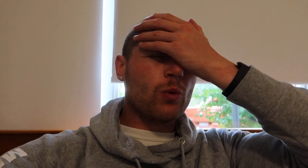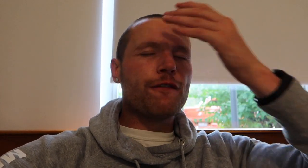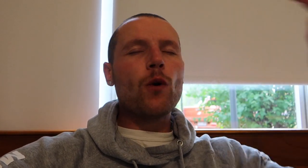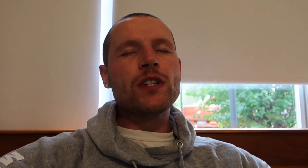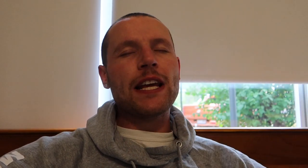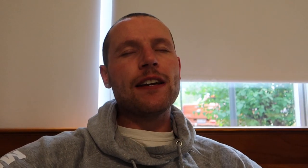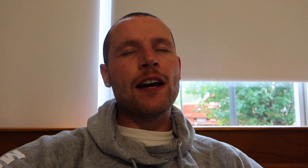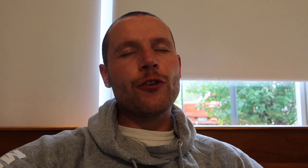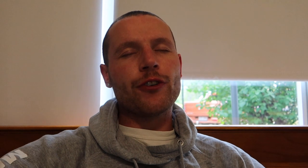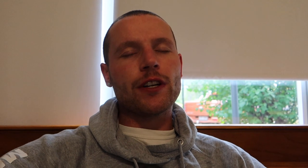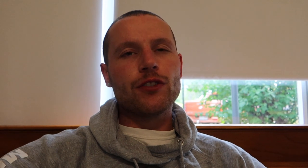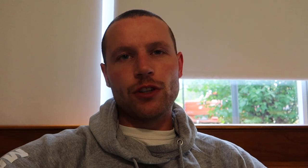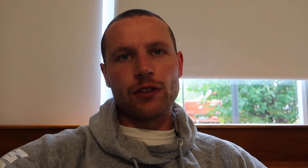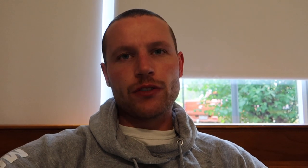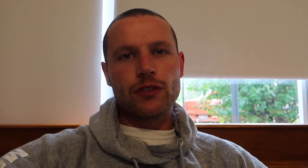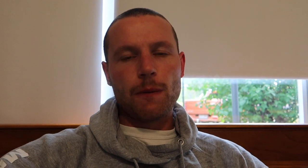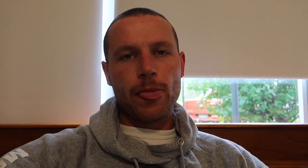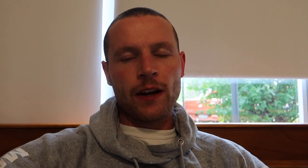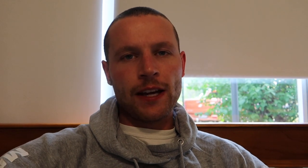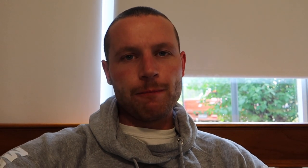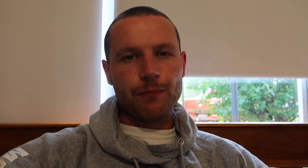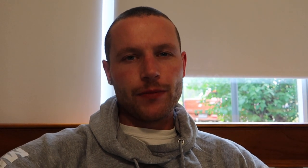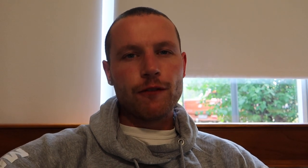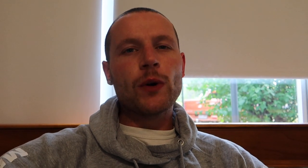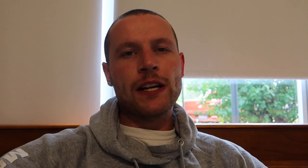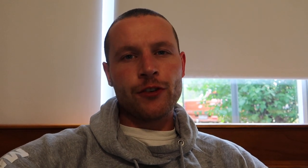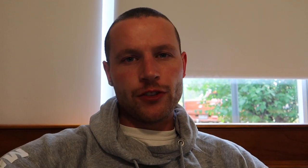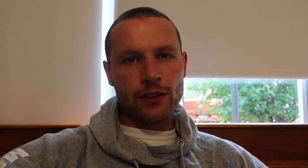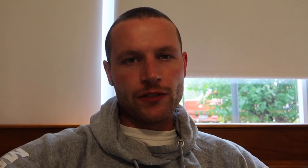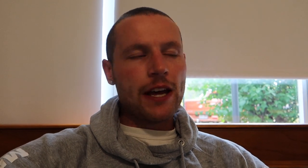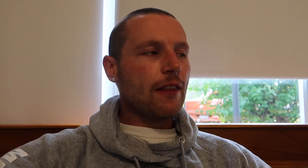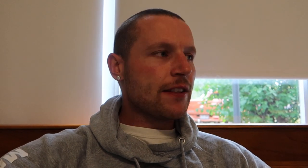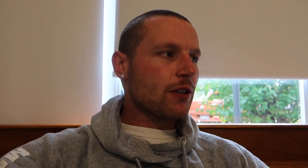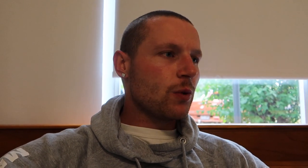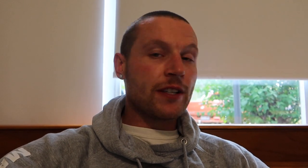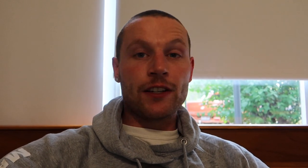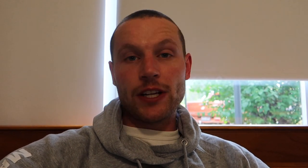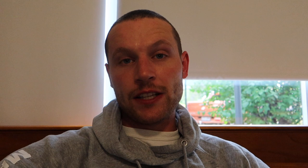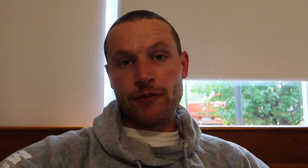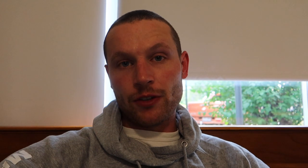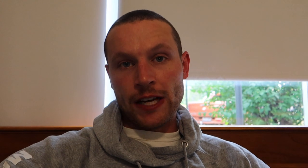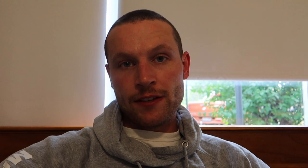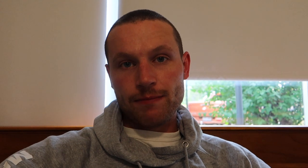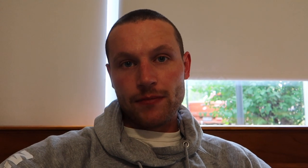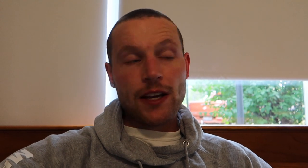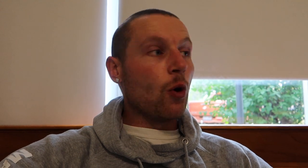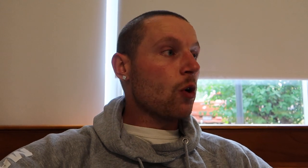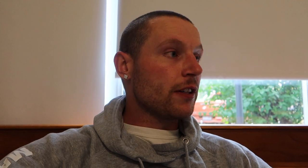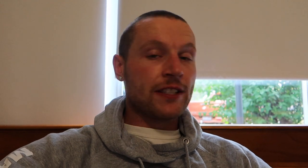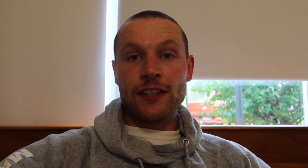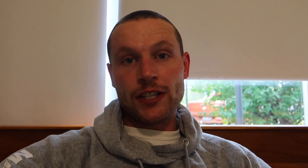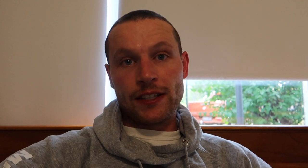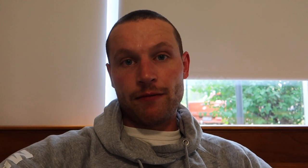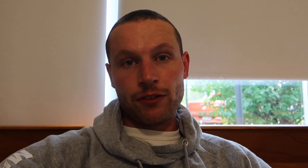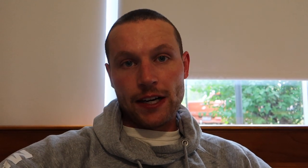to a school with 1,400 students. Okay? 1,400 students. That school is getting shut down for 2 days.